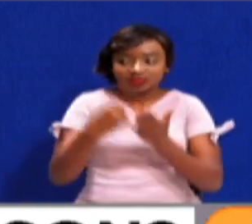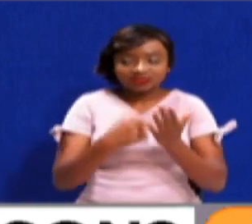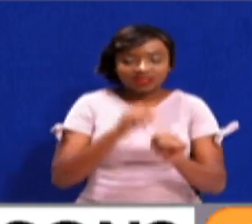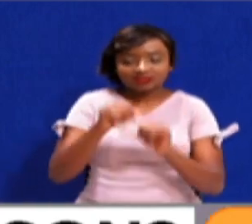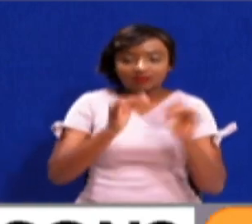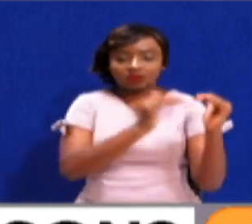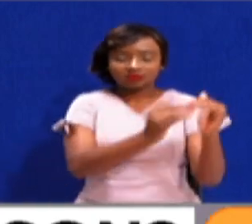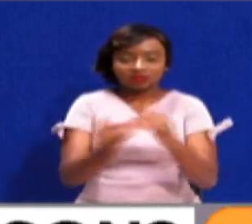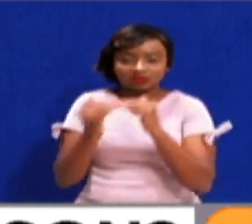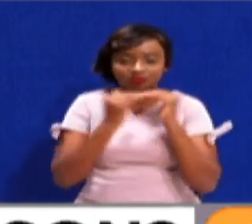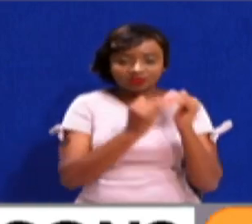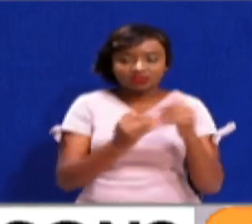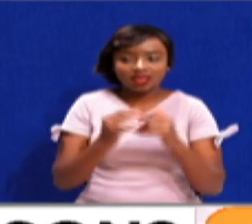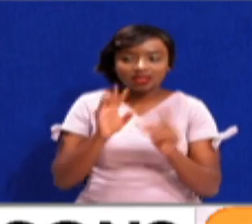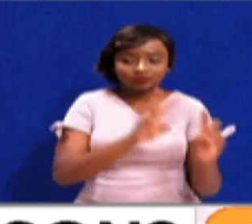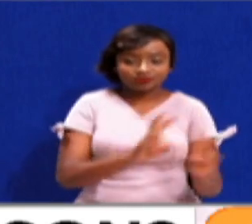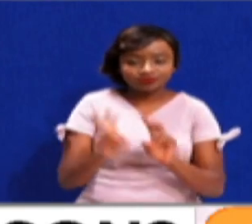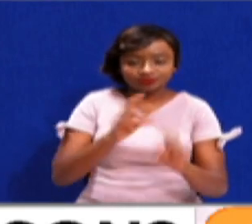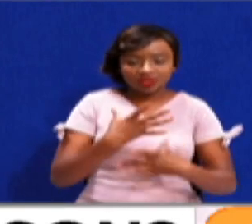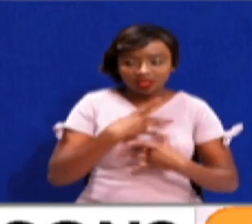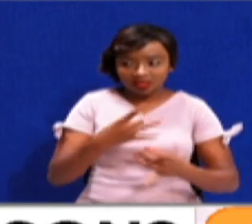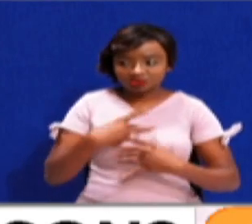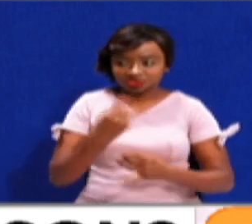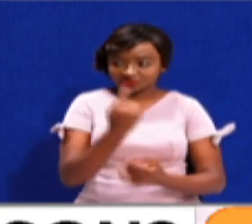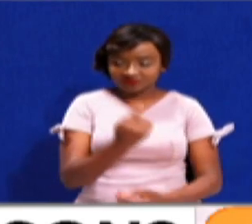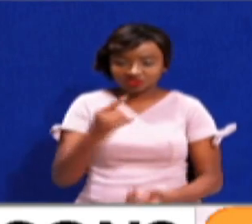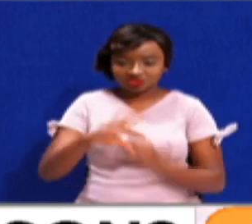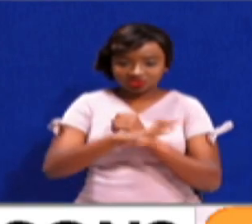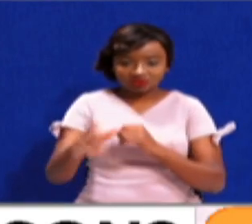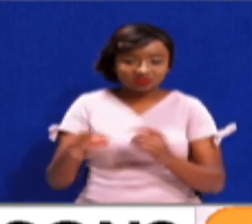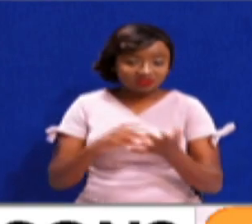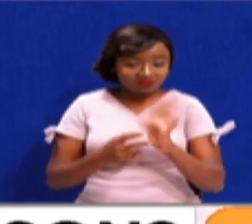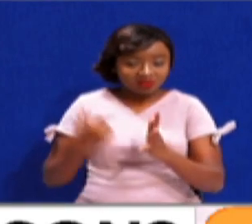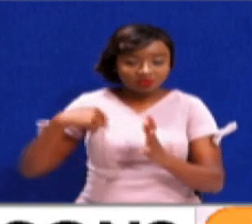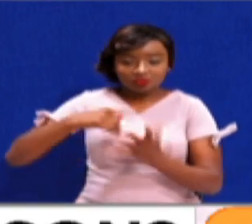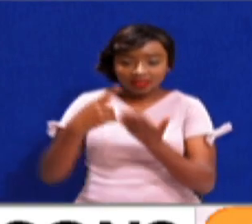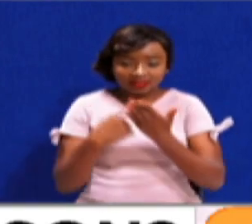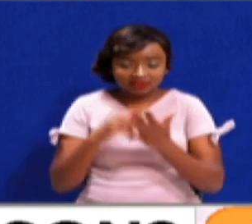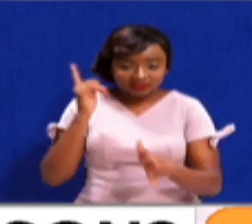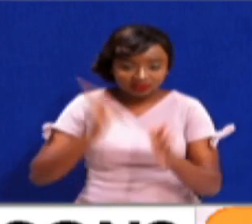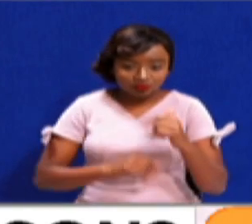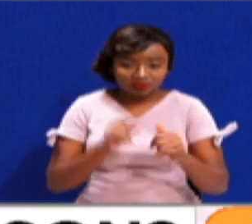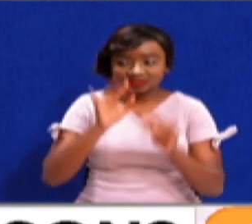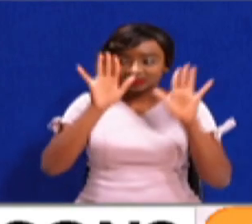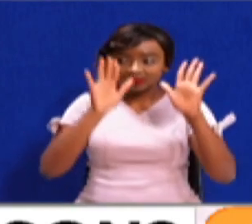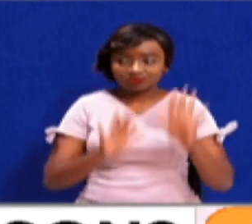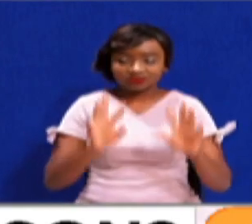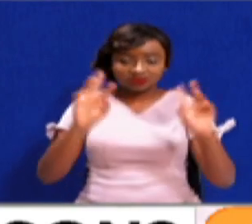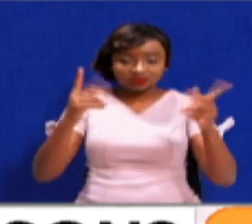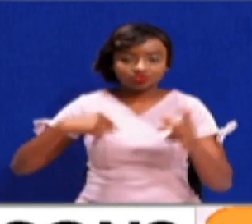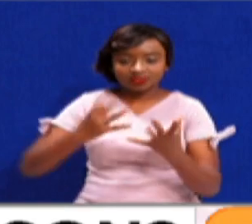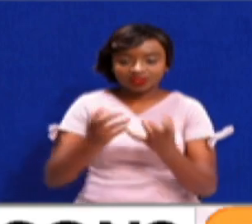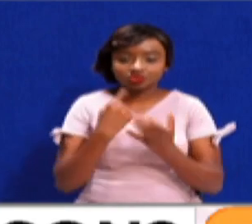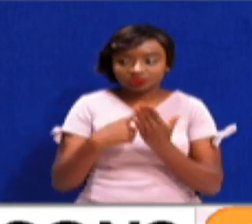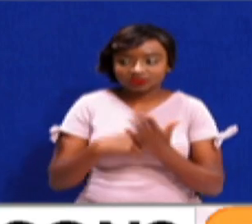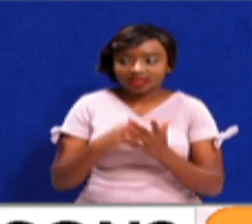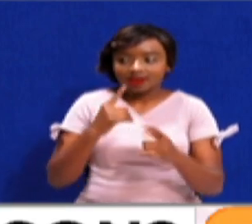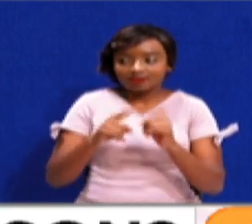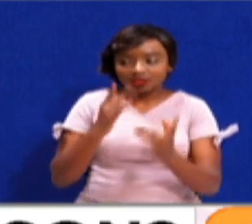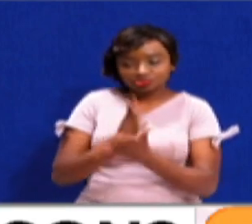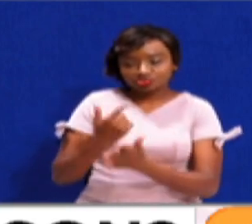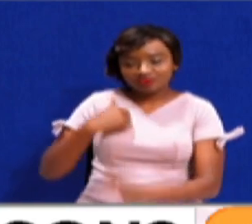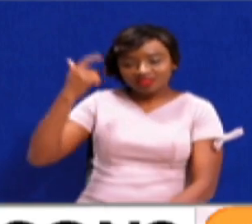know, looking at the interests of each county, what are the parameters that we are talking about? Those are some of the fundamental things that we should be talking about, because I don't think the president